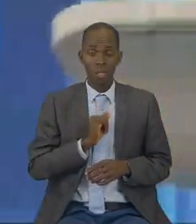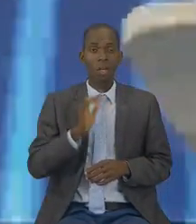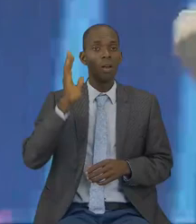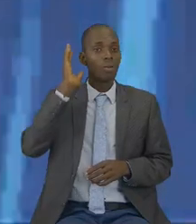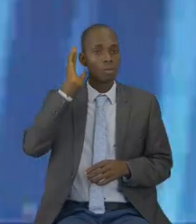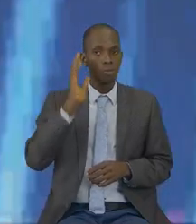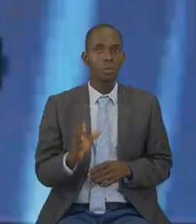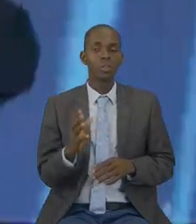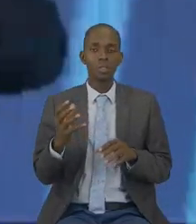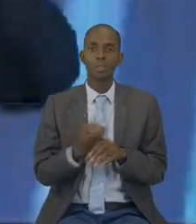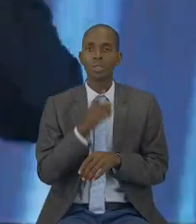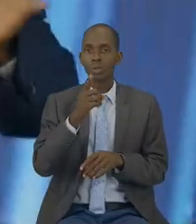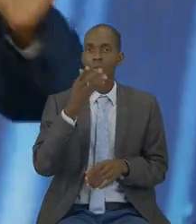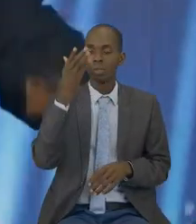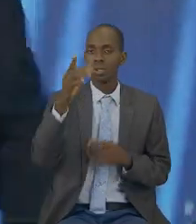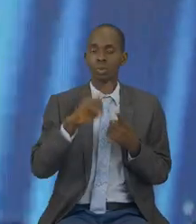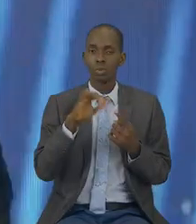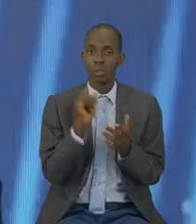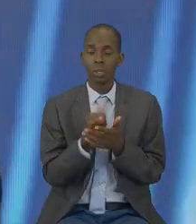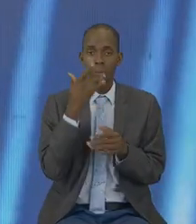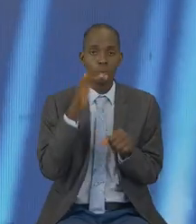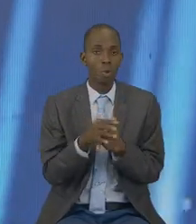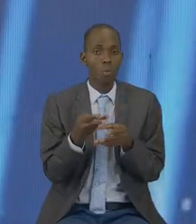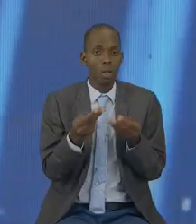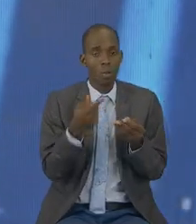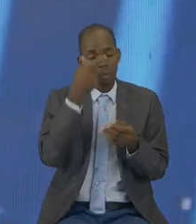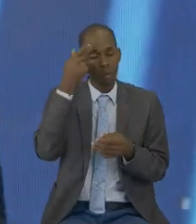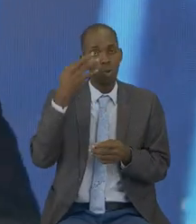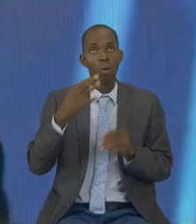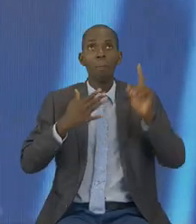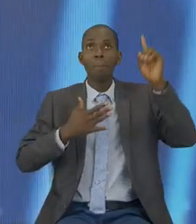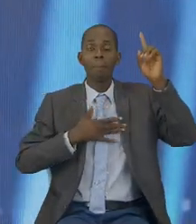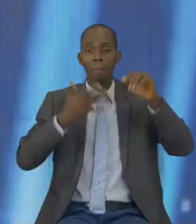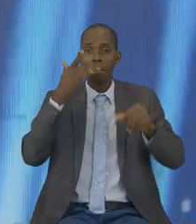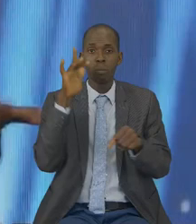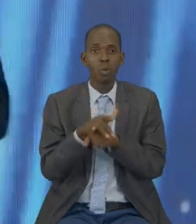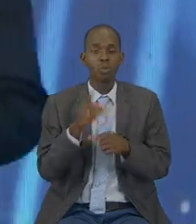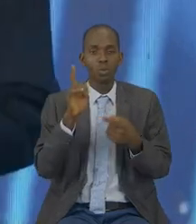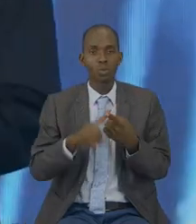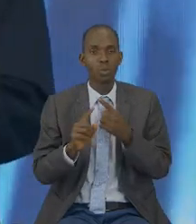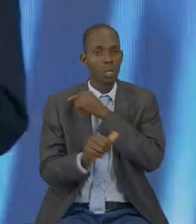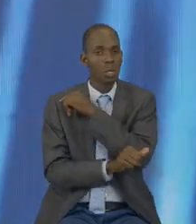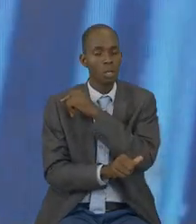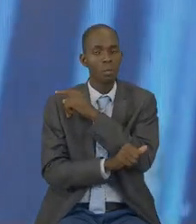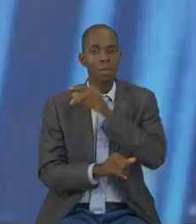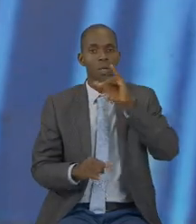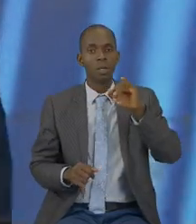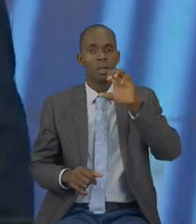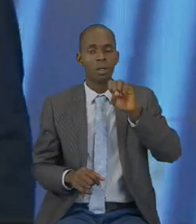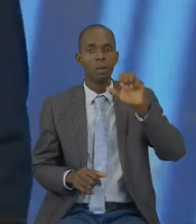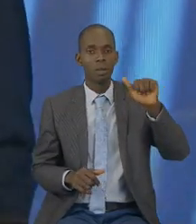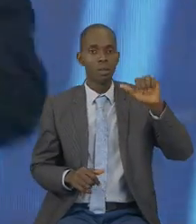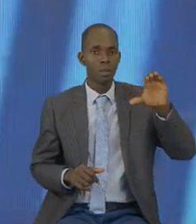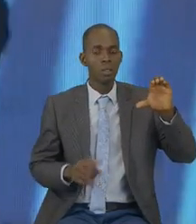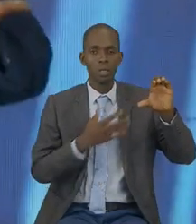because of the promise I made unto Abraham, unto Isaac, and unto Jacob. You'll be